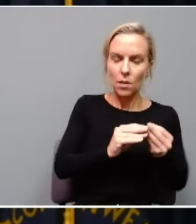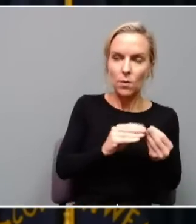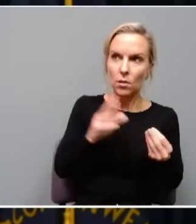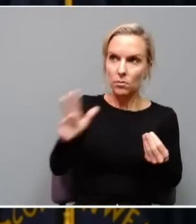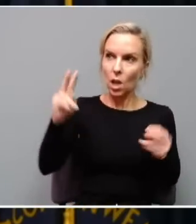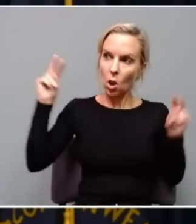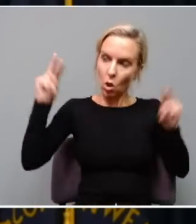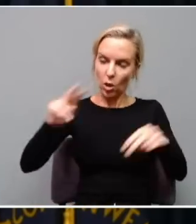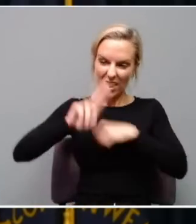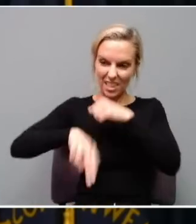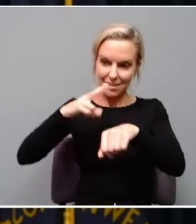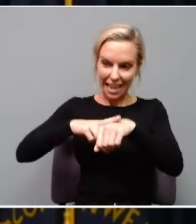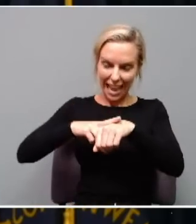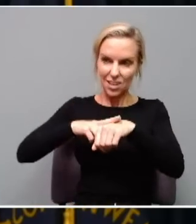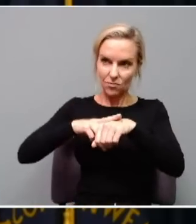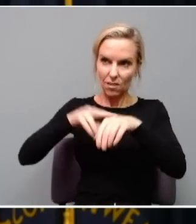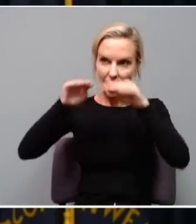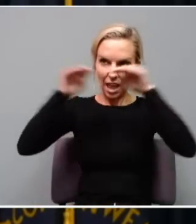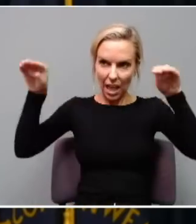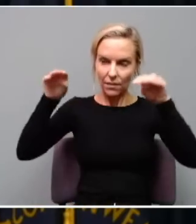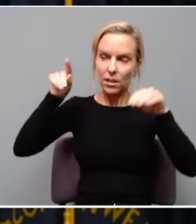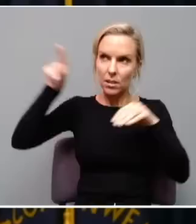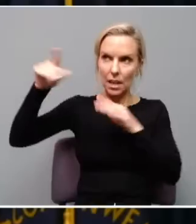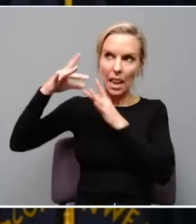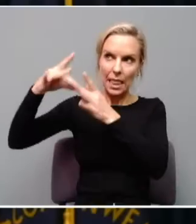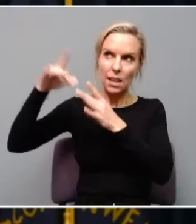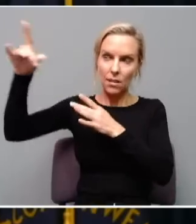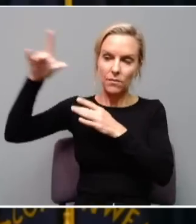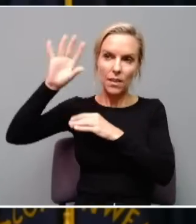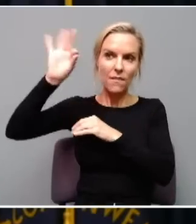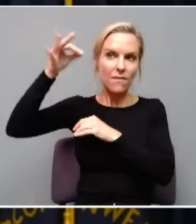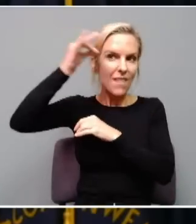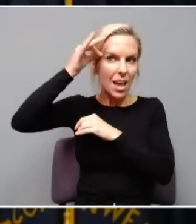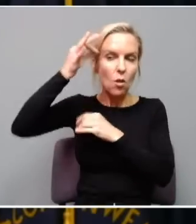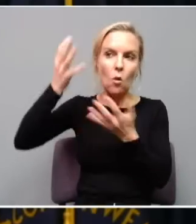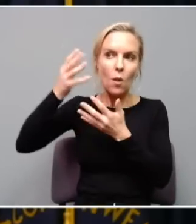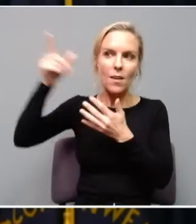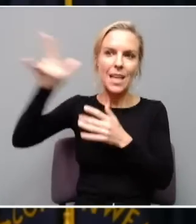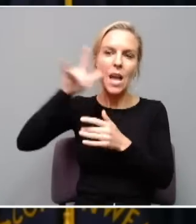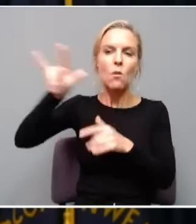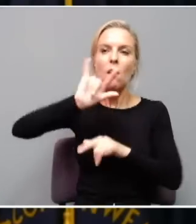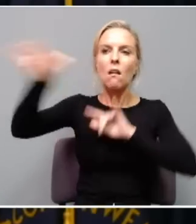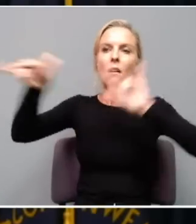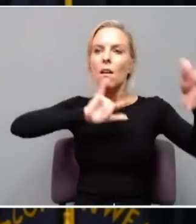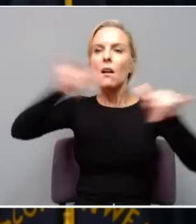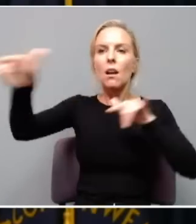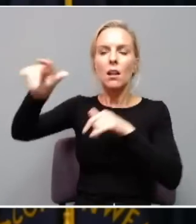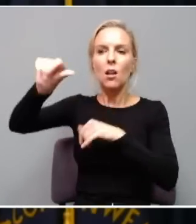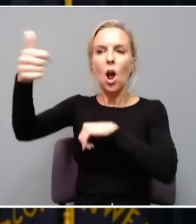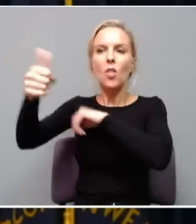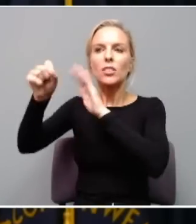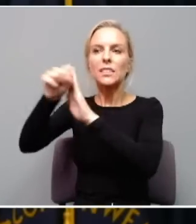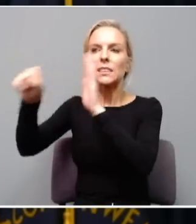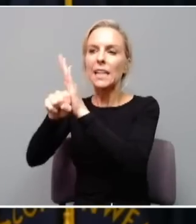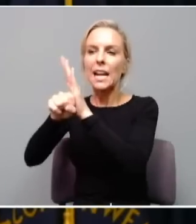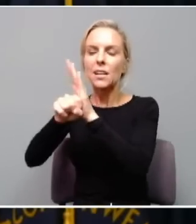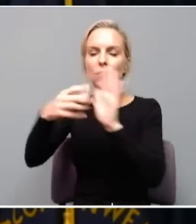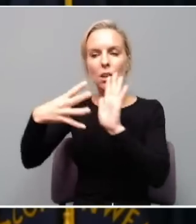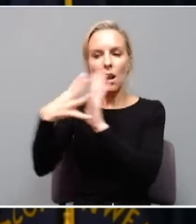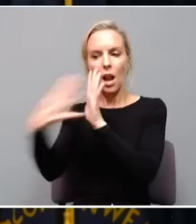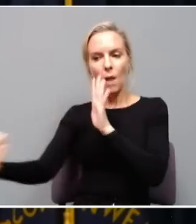leaders from the feds are flying to other states to try to replicate what we have started here in